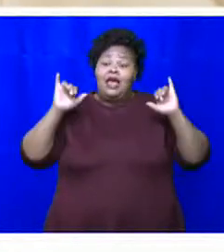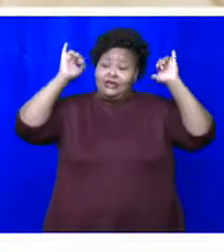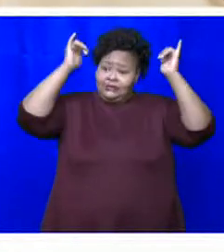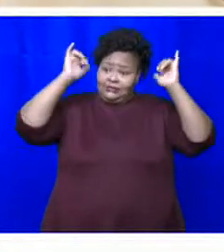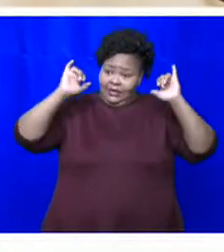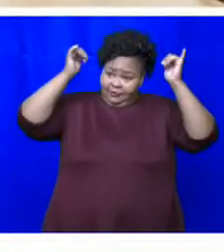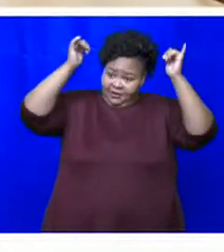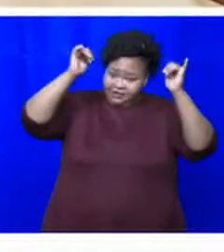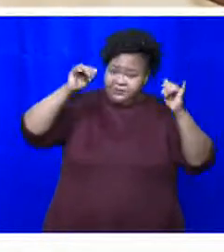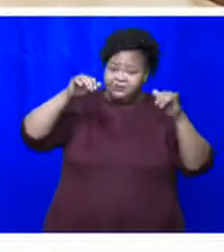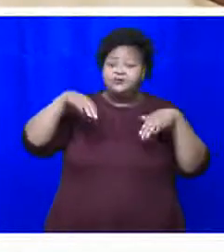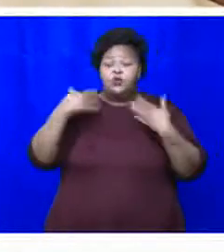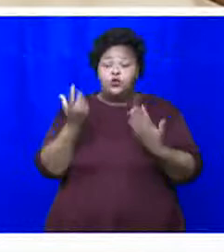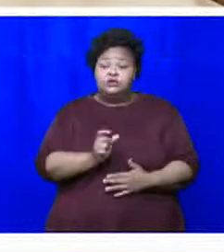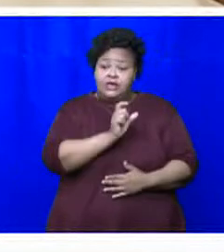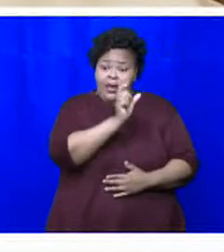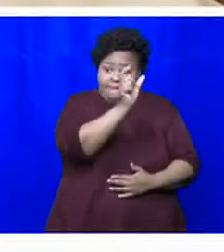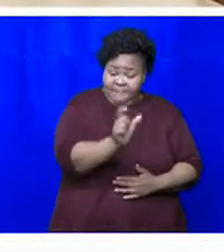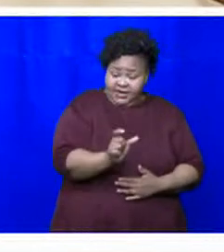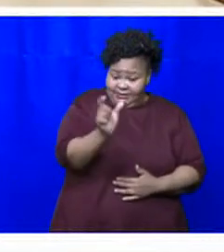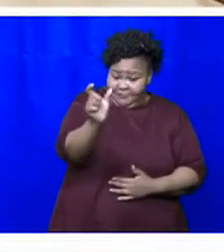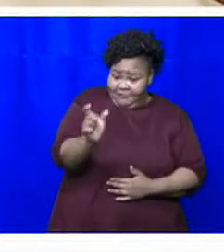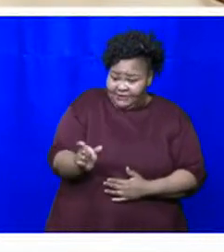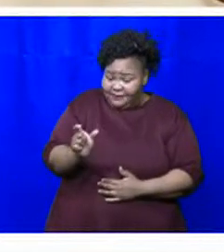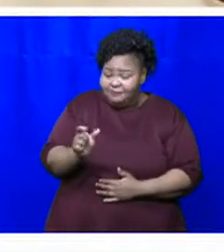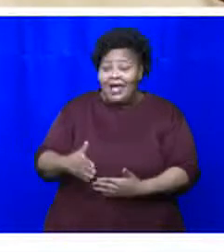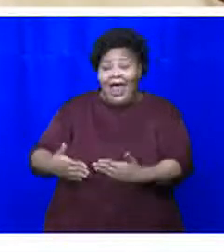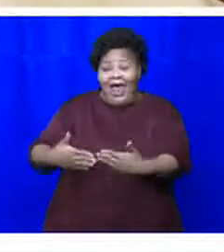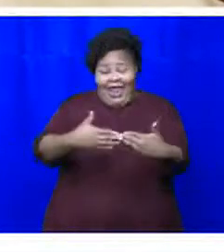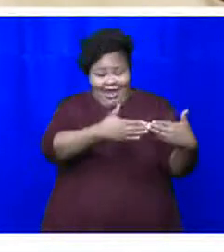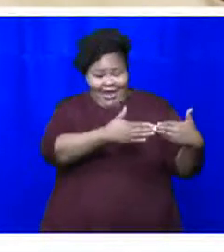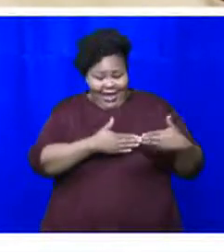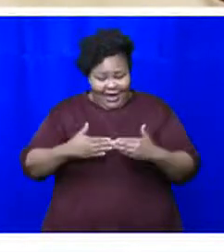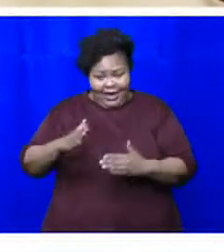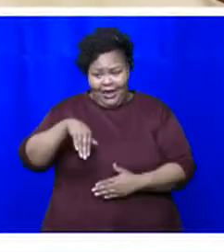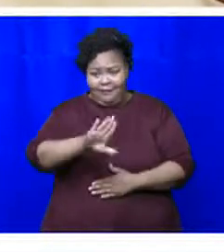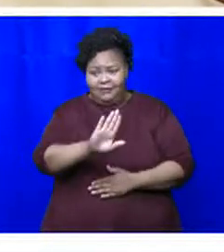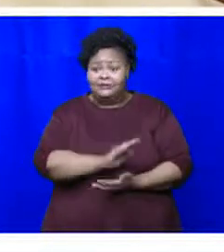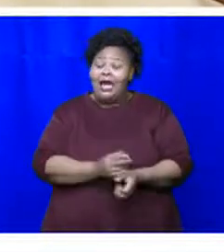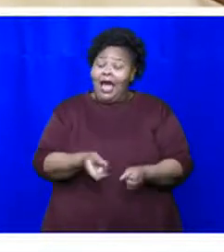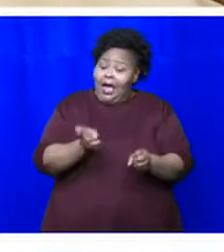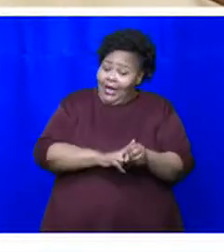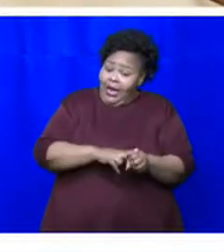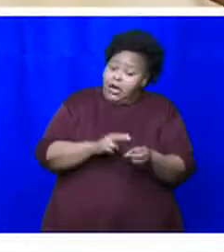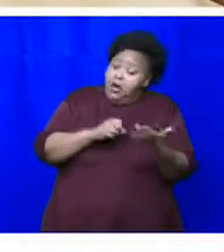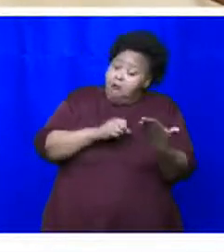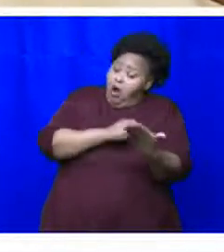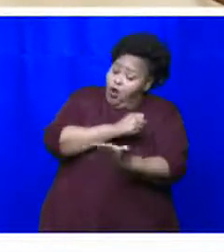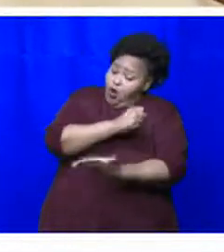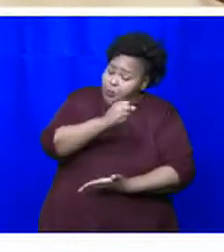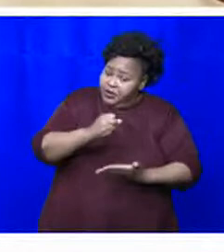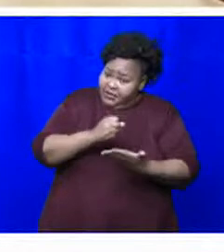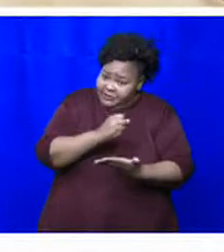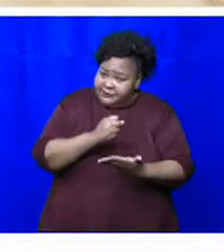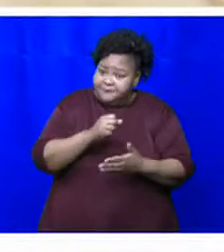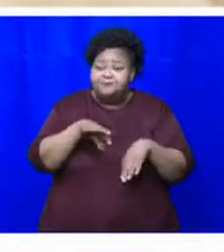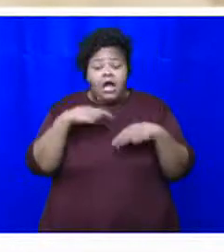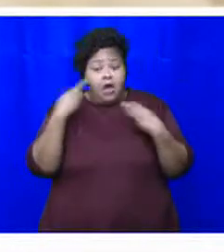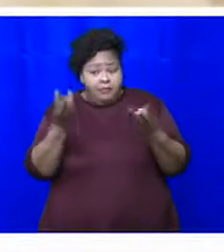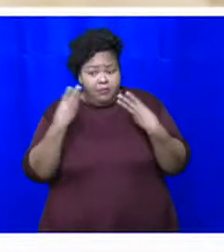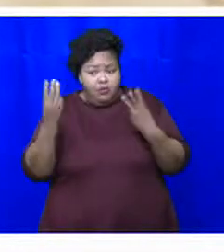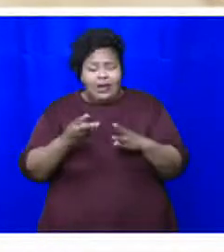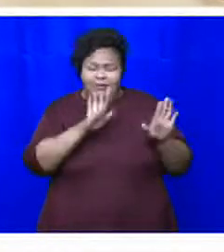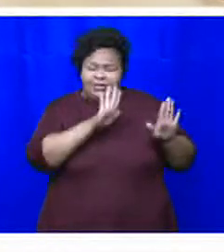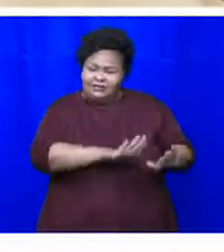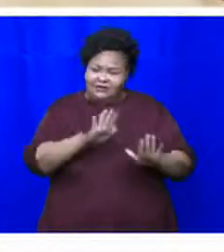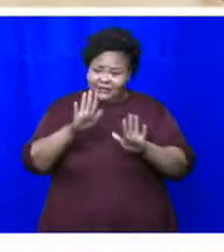and participation to care and listen to the members of our community who are going through the